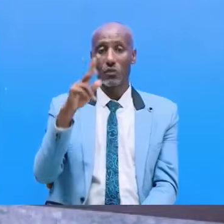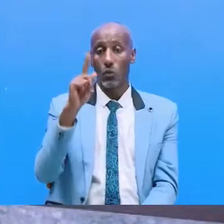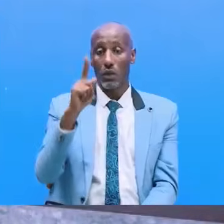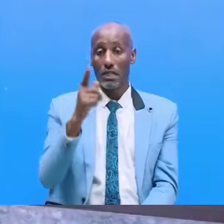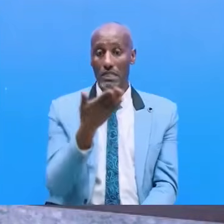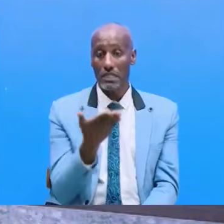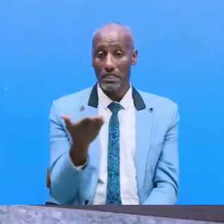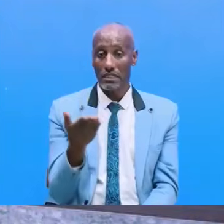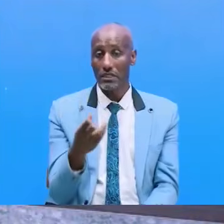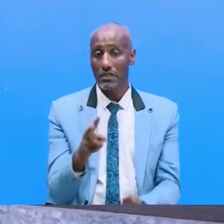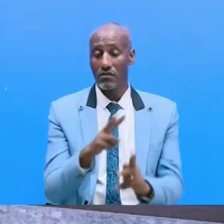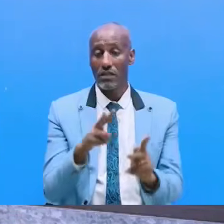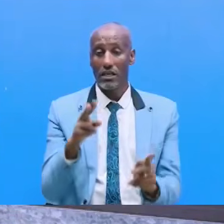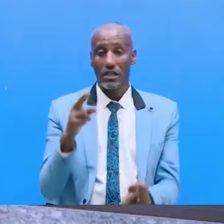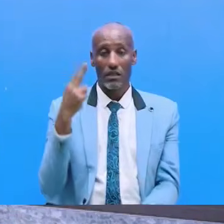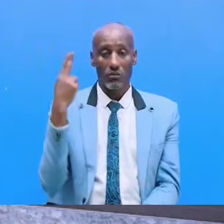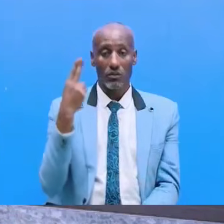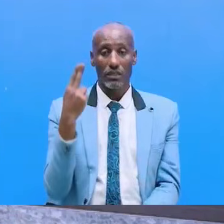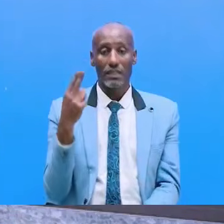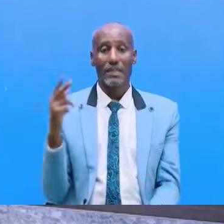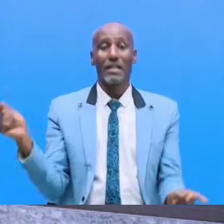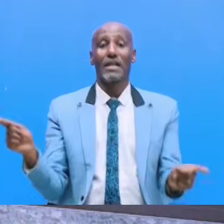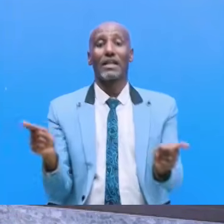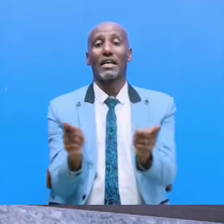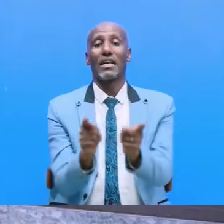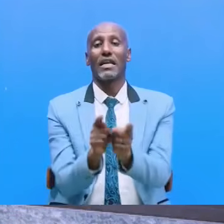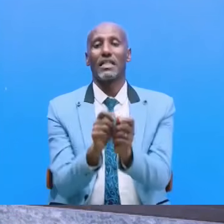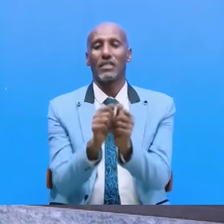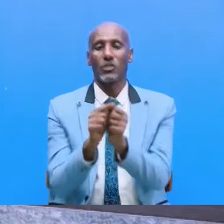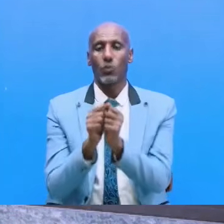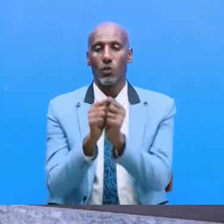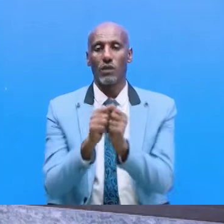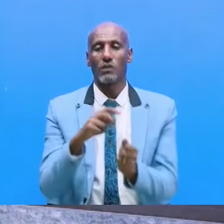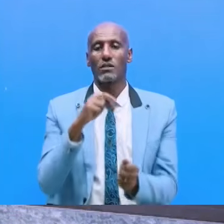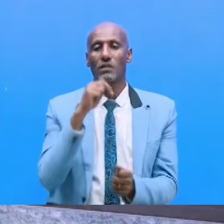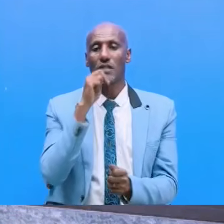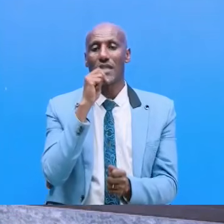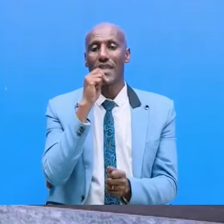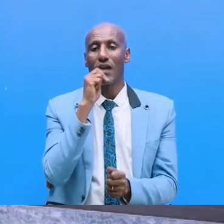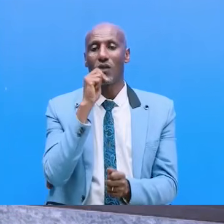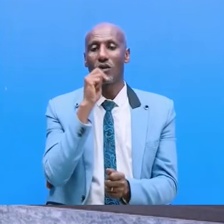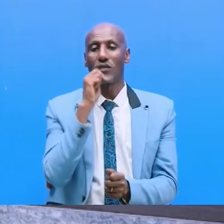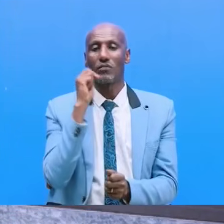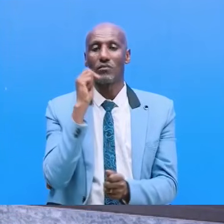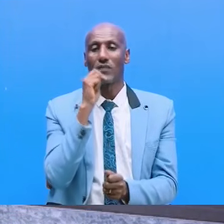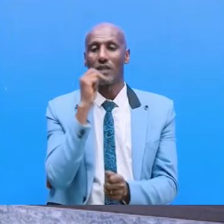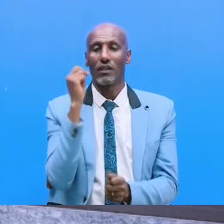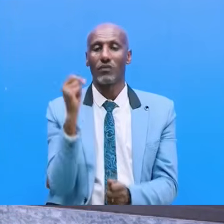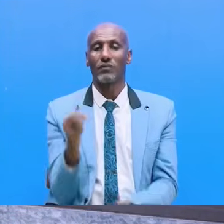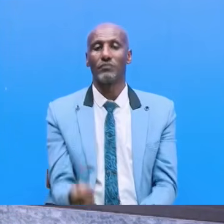It's related with what? Noun. So when we come to articles, we can have 3 of them.